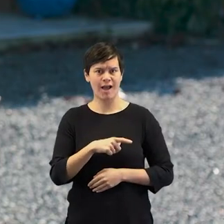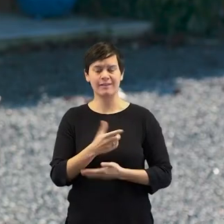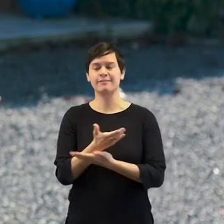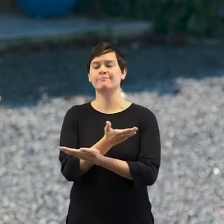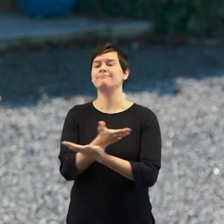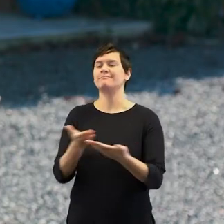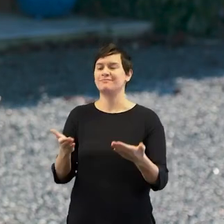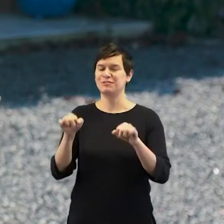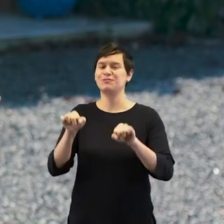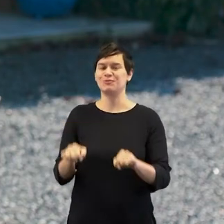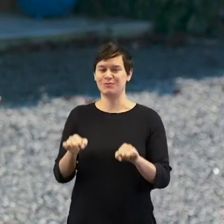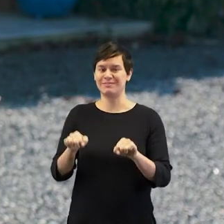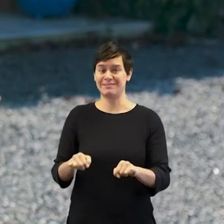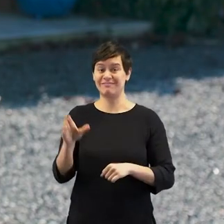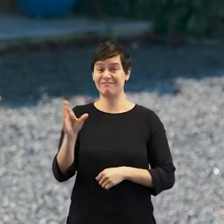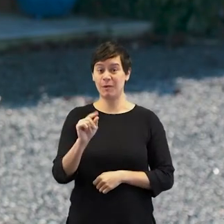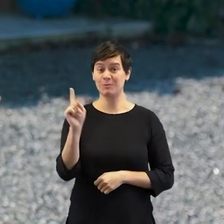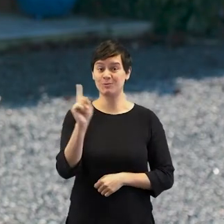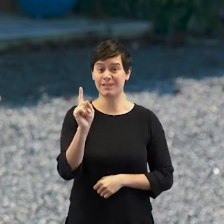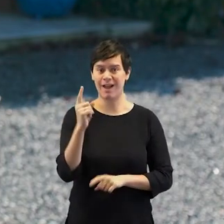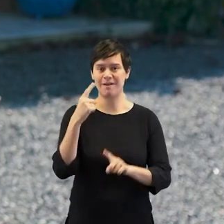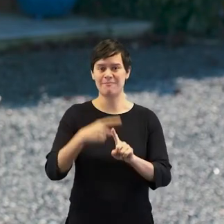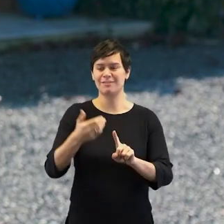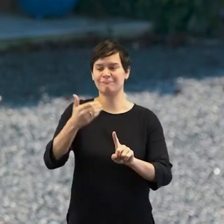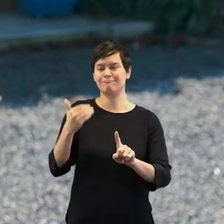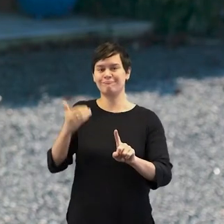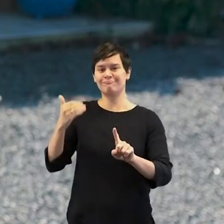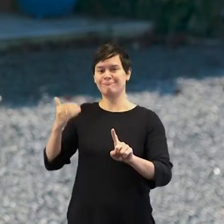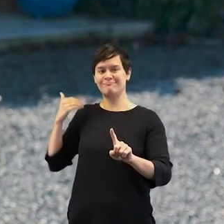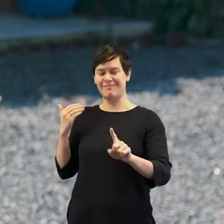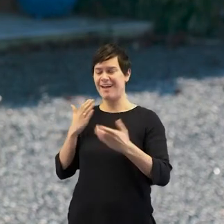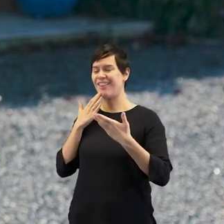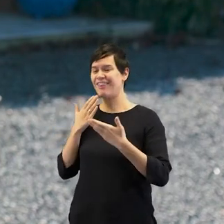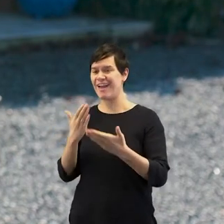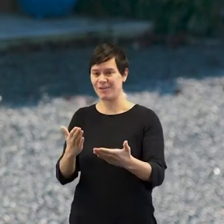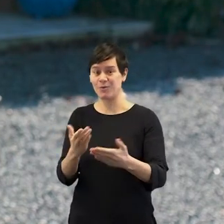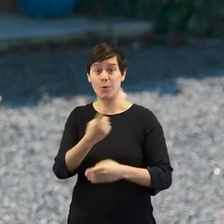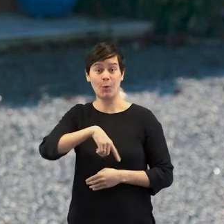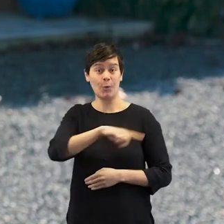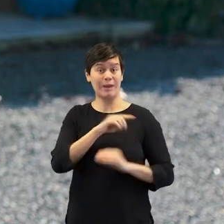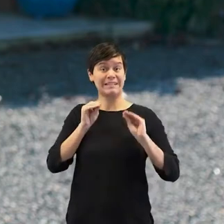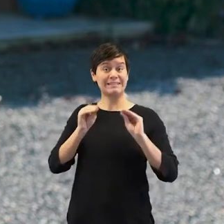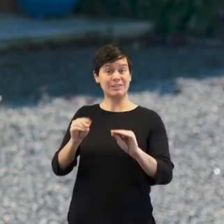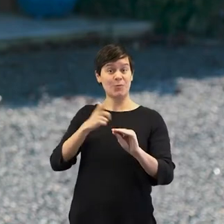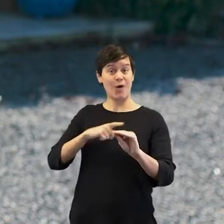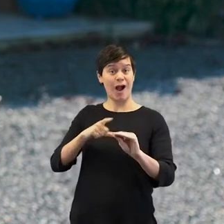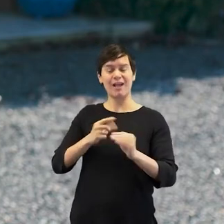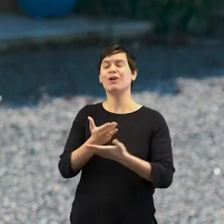very, very special thank you to all the many students over the years. You are the reason we teach